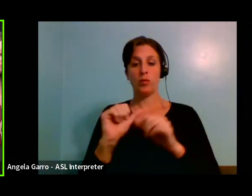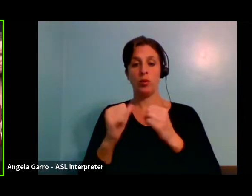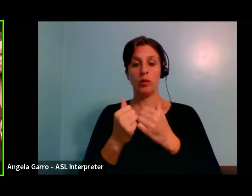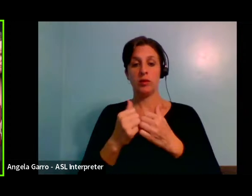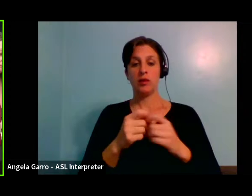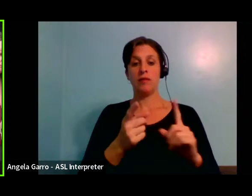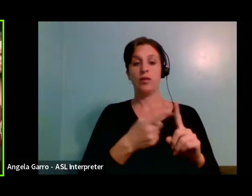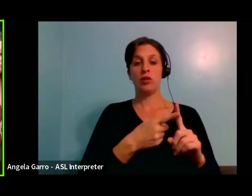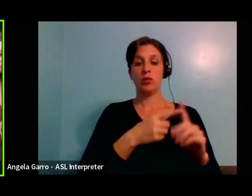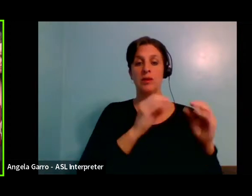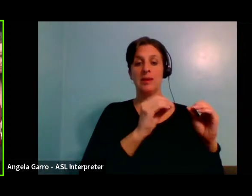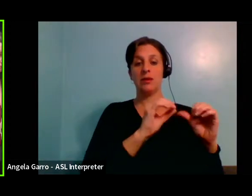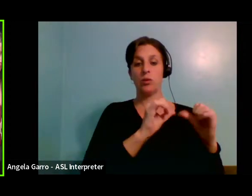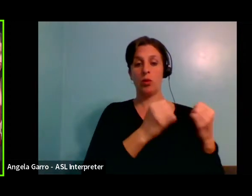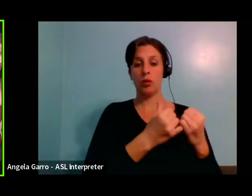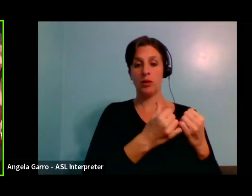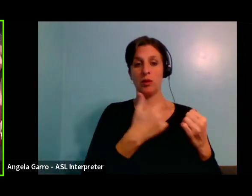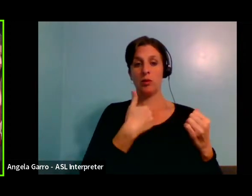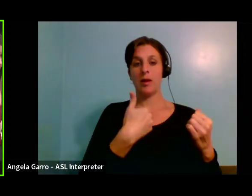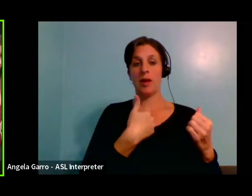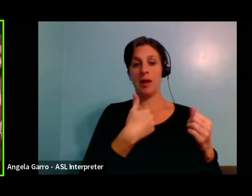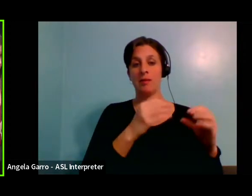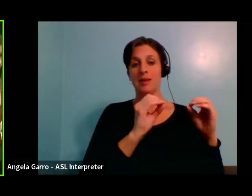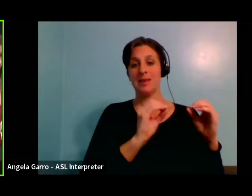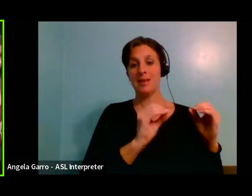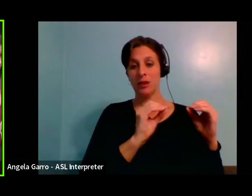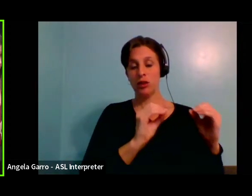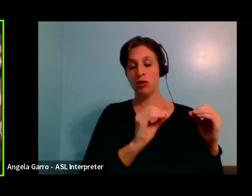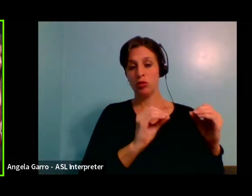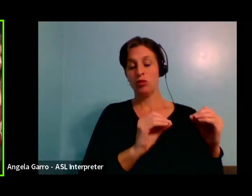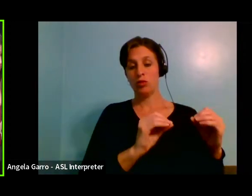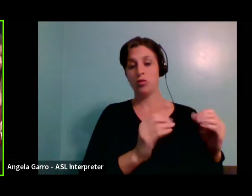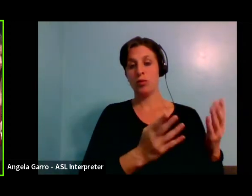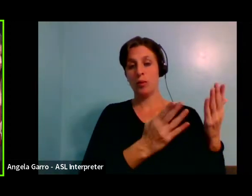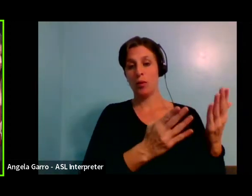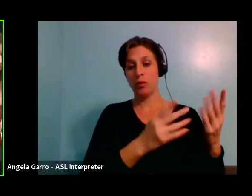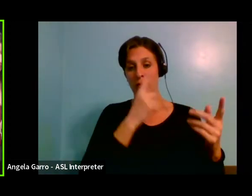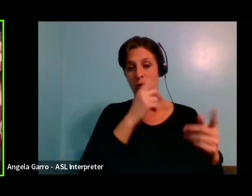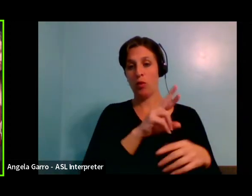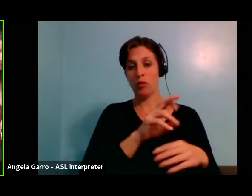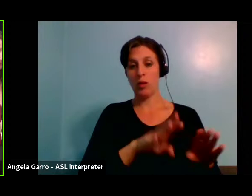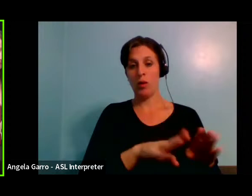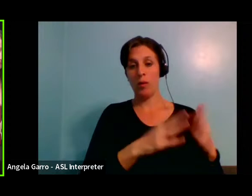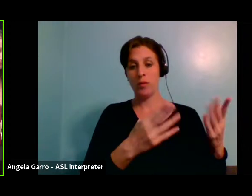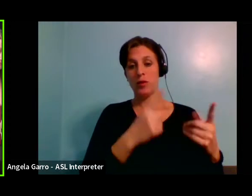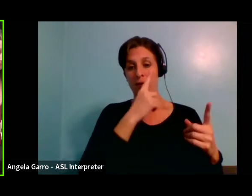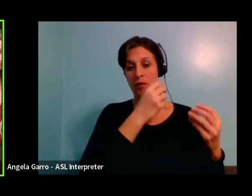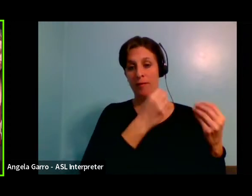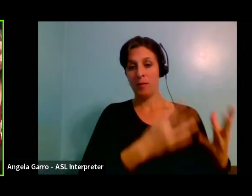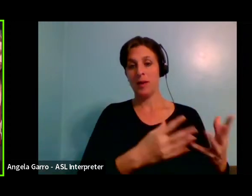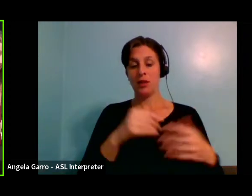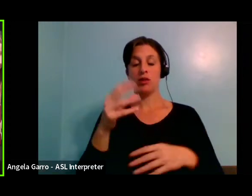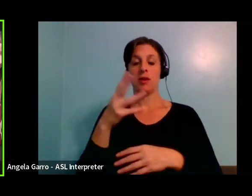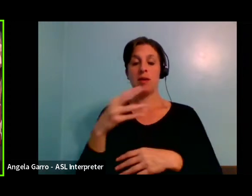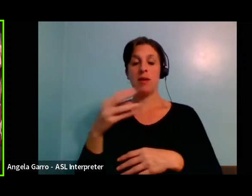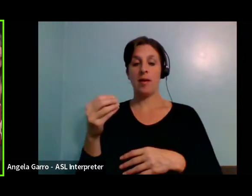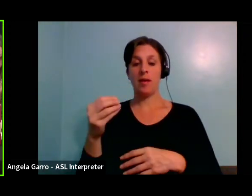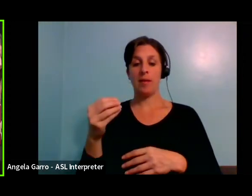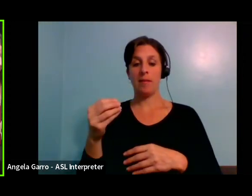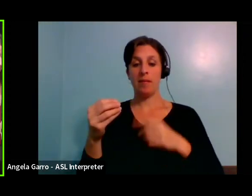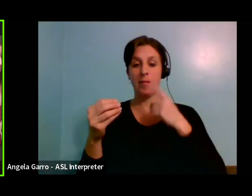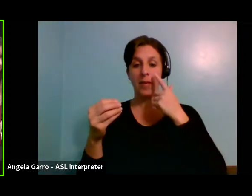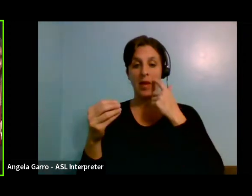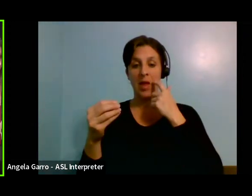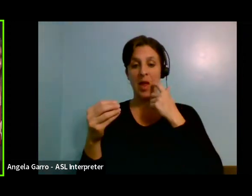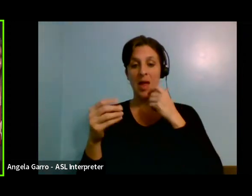Teachers Association. We have the teachers proposal for reopeners for information and the